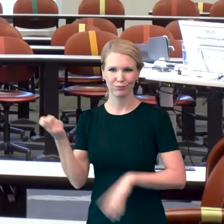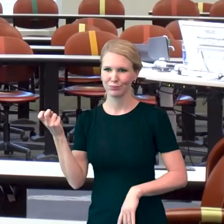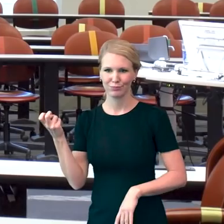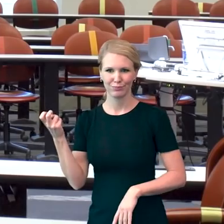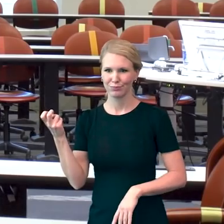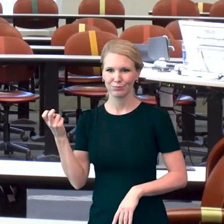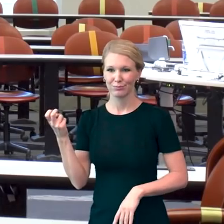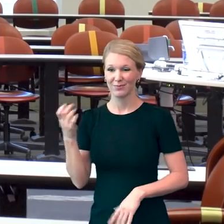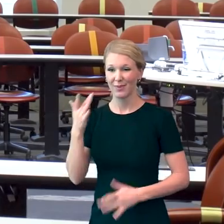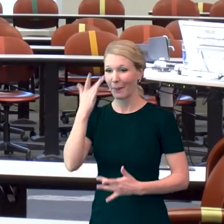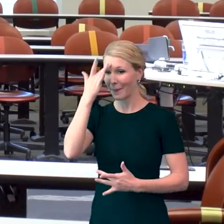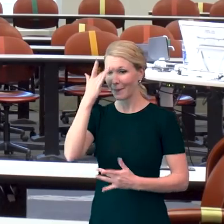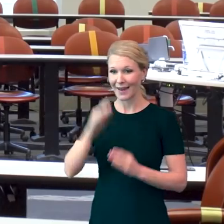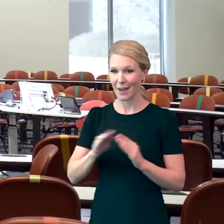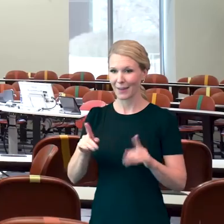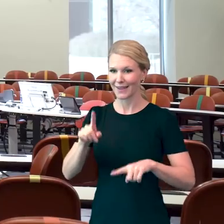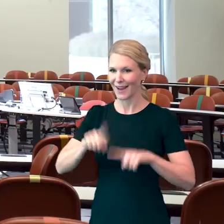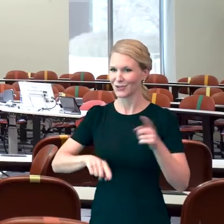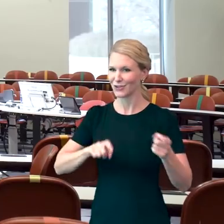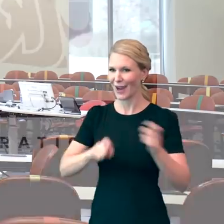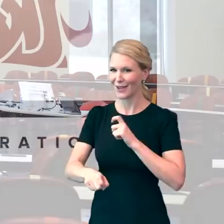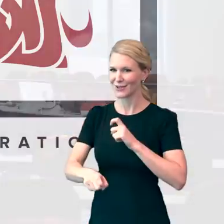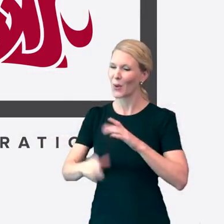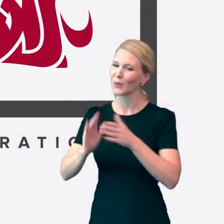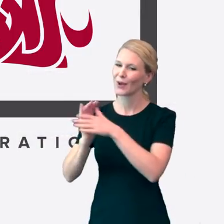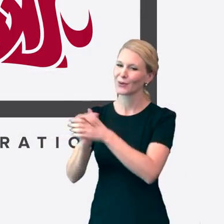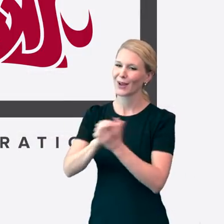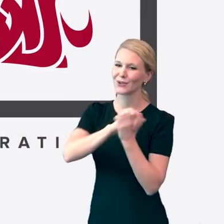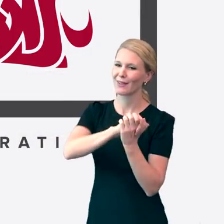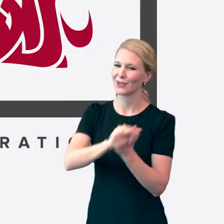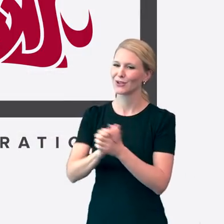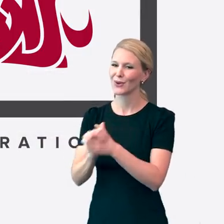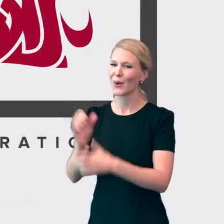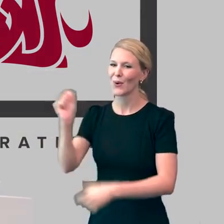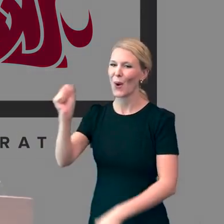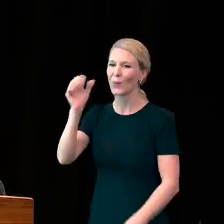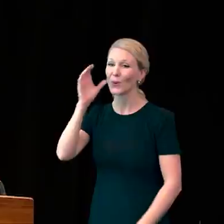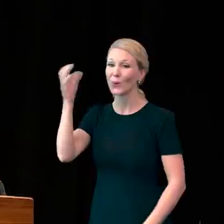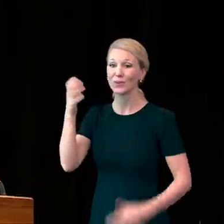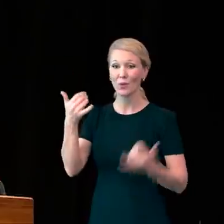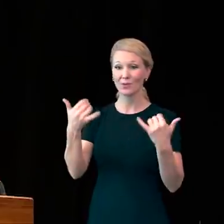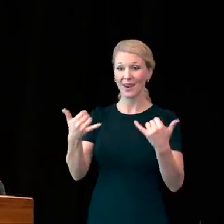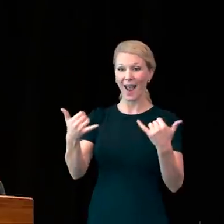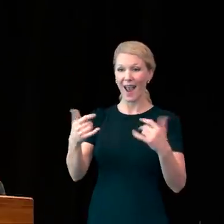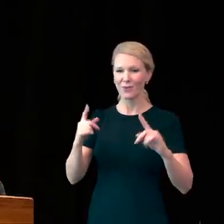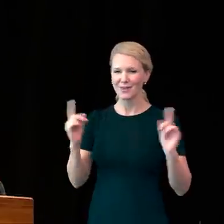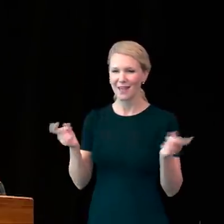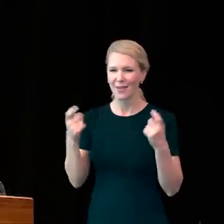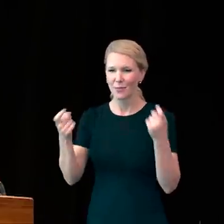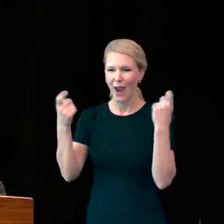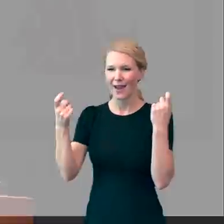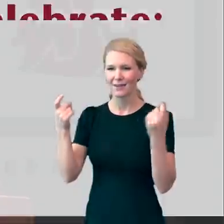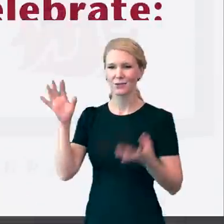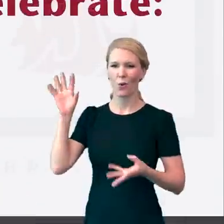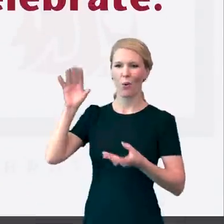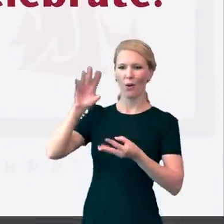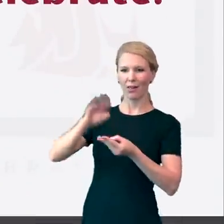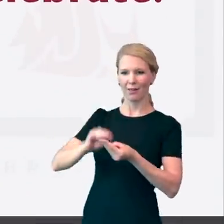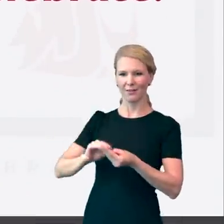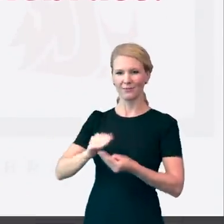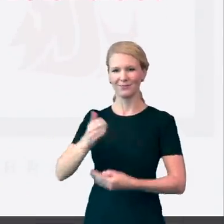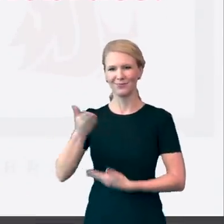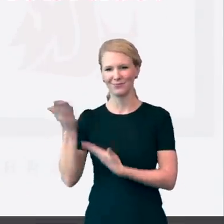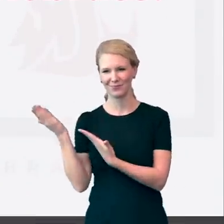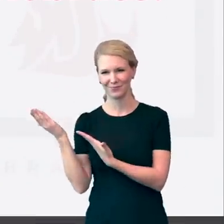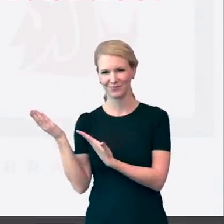you, not even a pandemic. Congratulations and go Cougs. Today, we celebrate with a total of